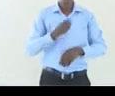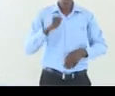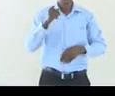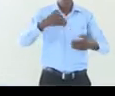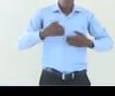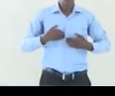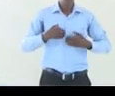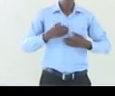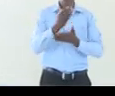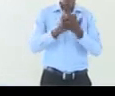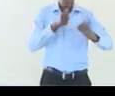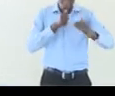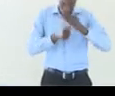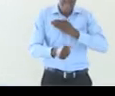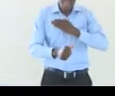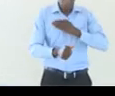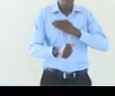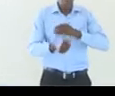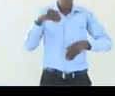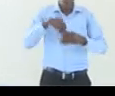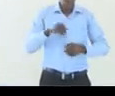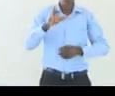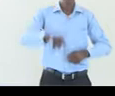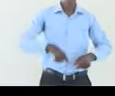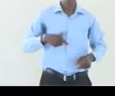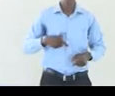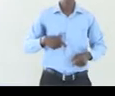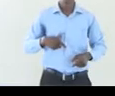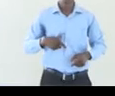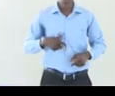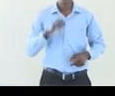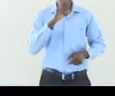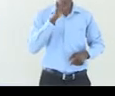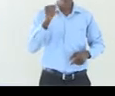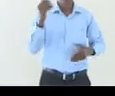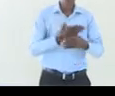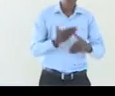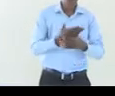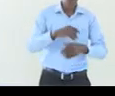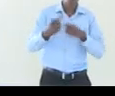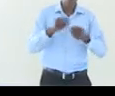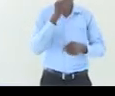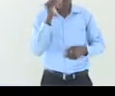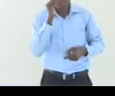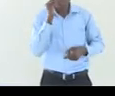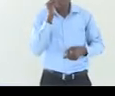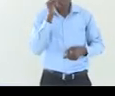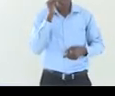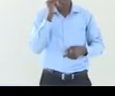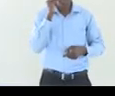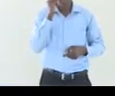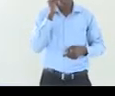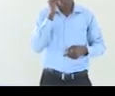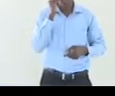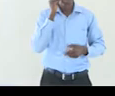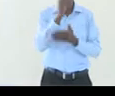something is wrong. Every time you go to church, every time you even kneel in your house, it is not surprising